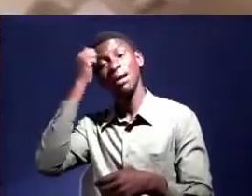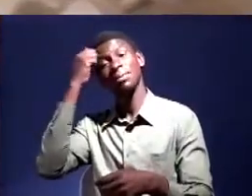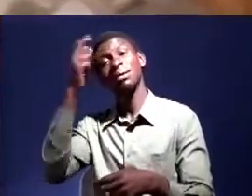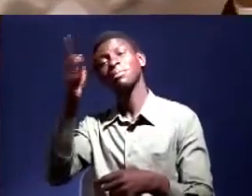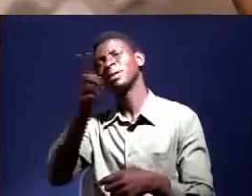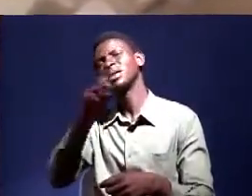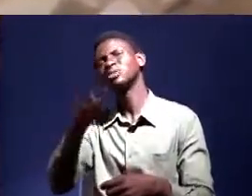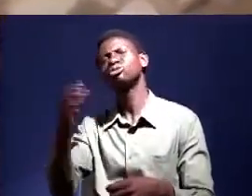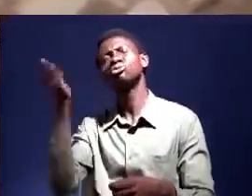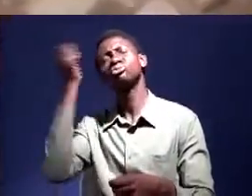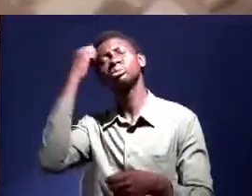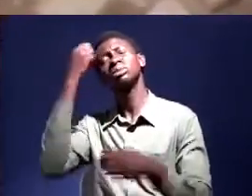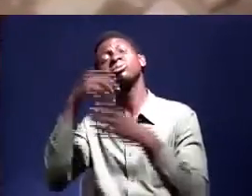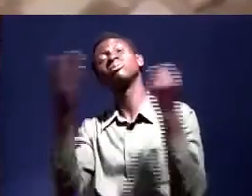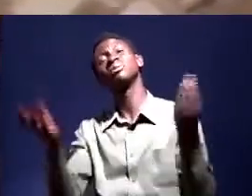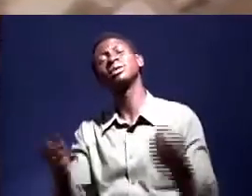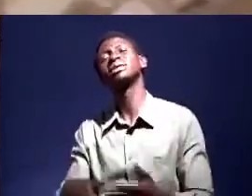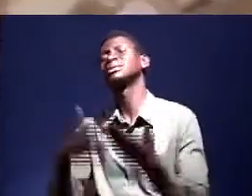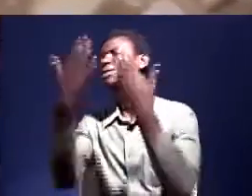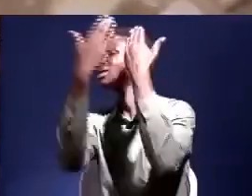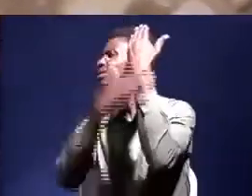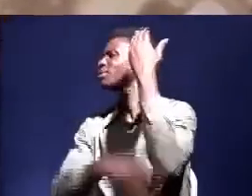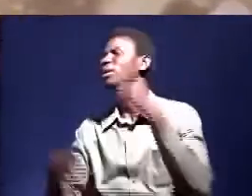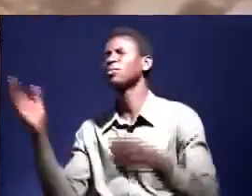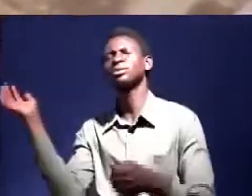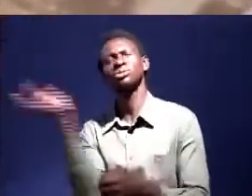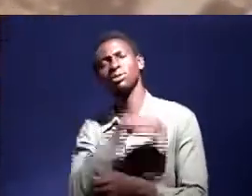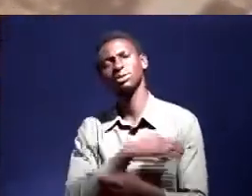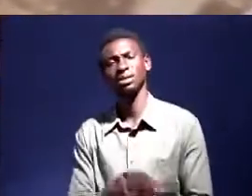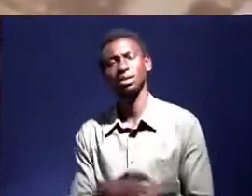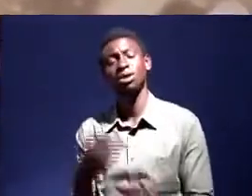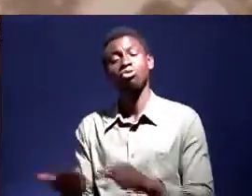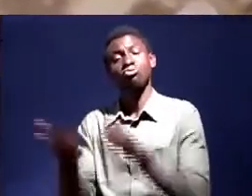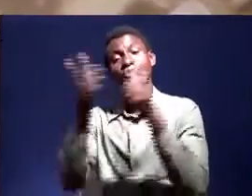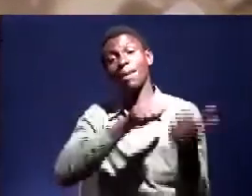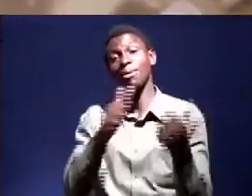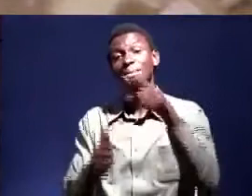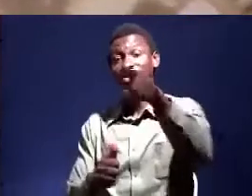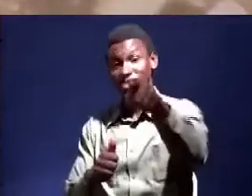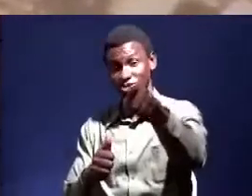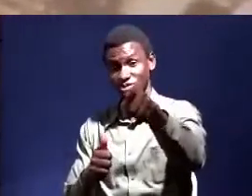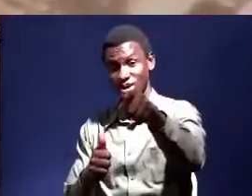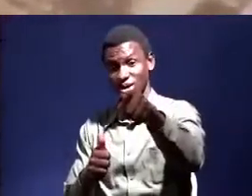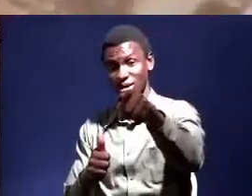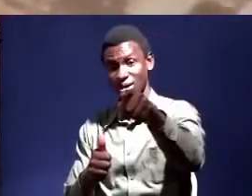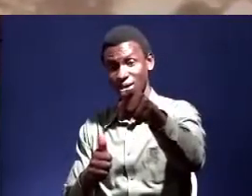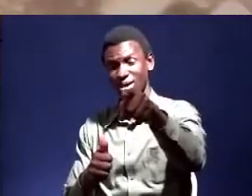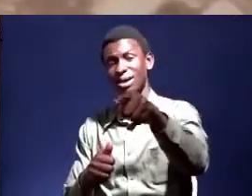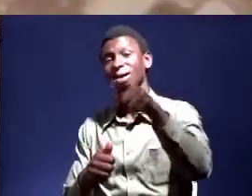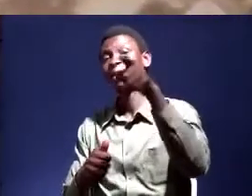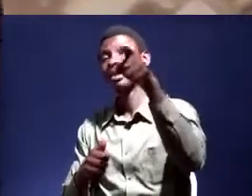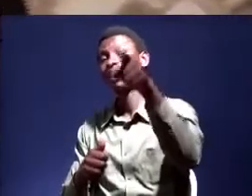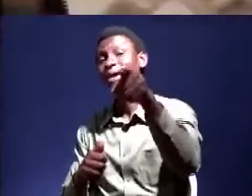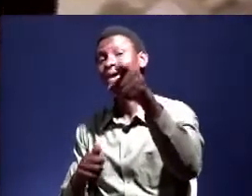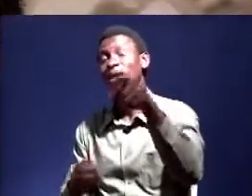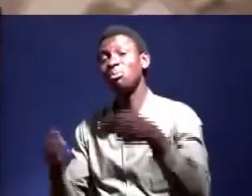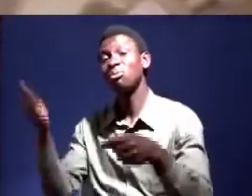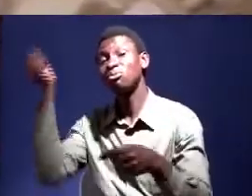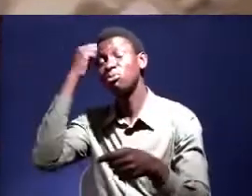forgiven. Zinasamehewa. When we are baptized. Unapobatizwa. Listen to the promise of Peter. Hebu kumbuka na